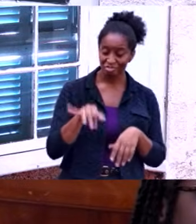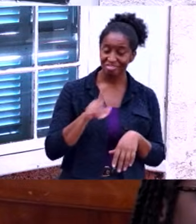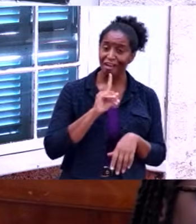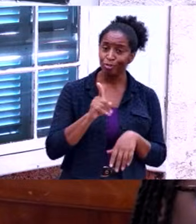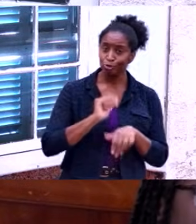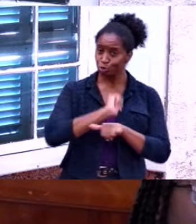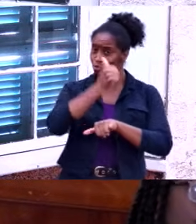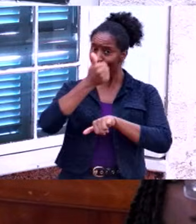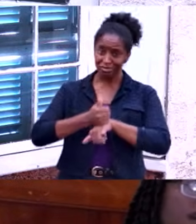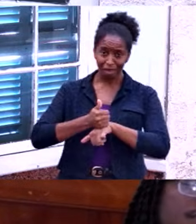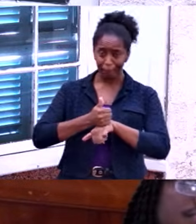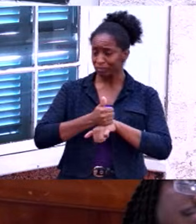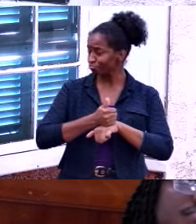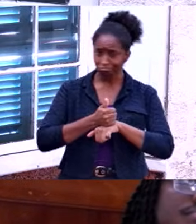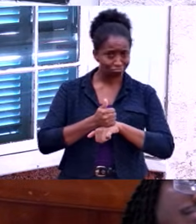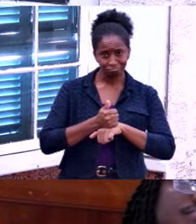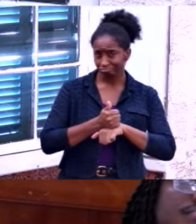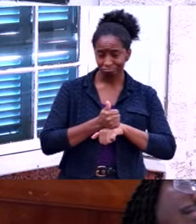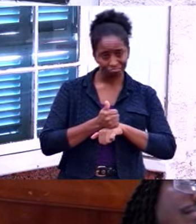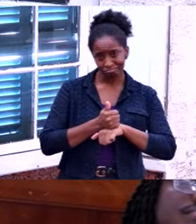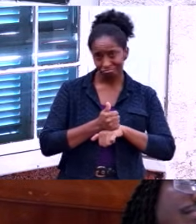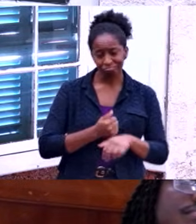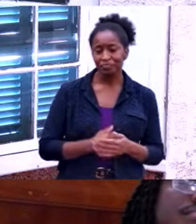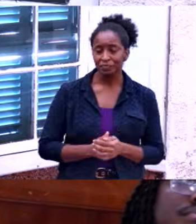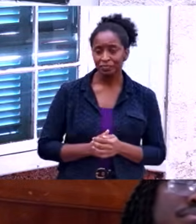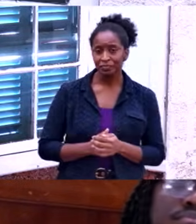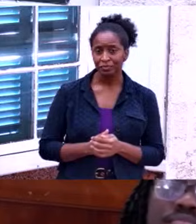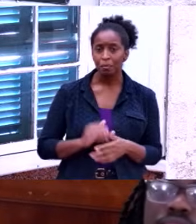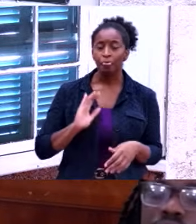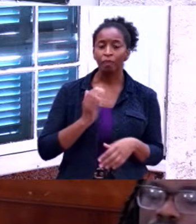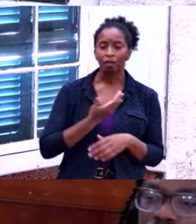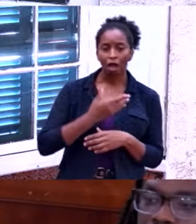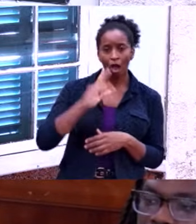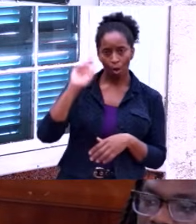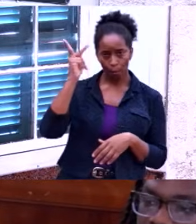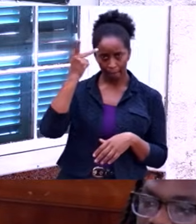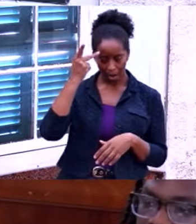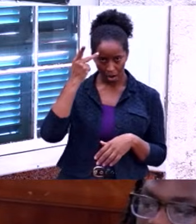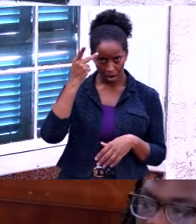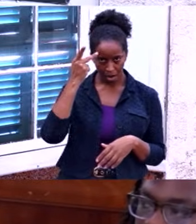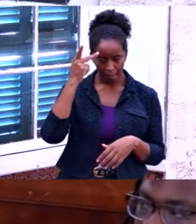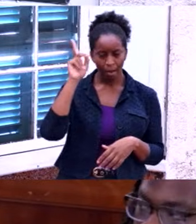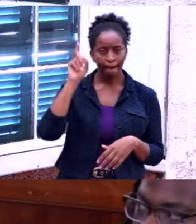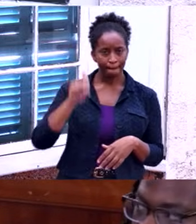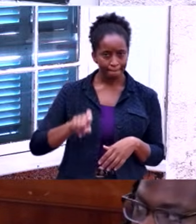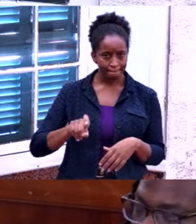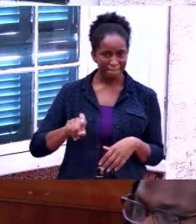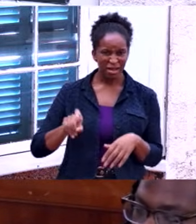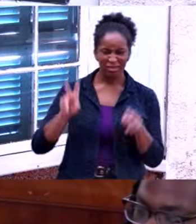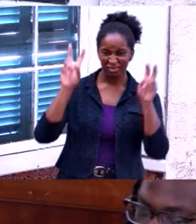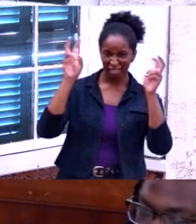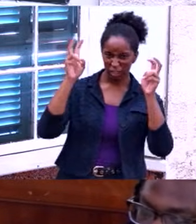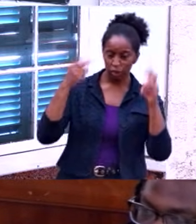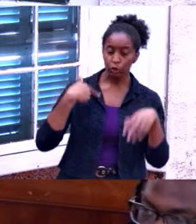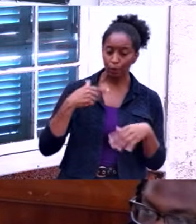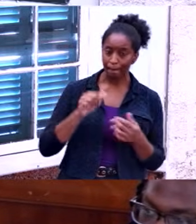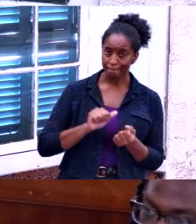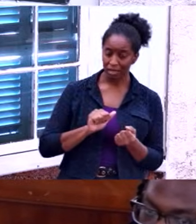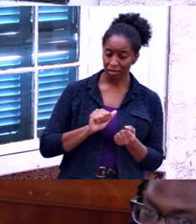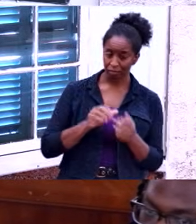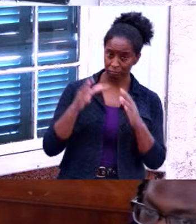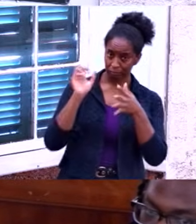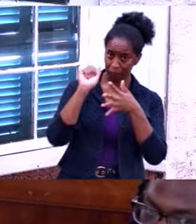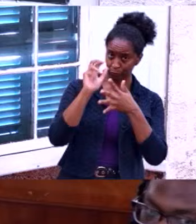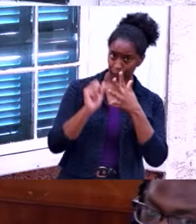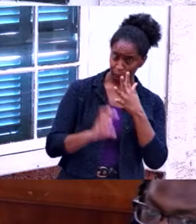Our Parliament must address these things, and if by need of